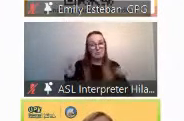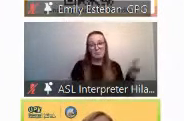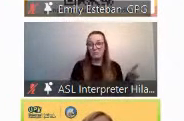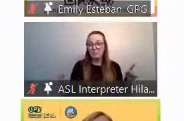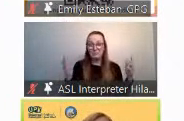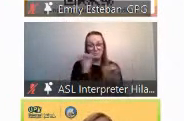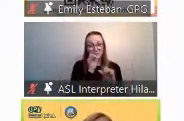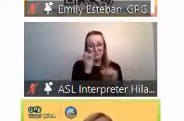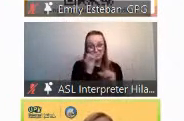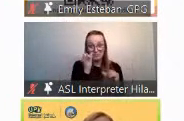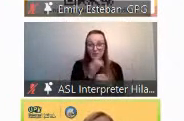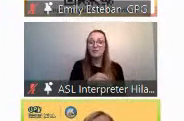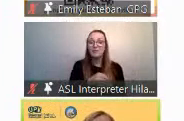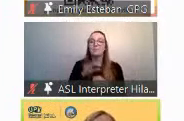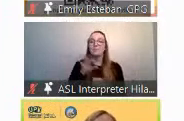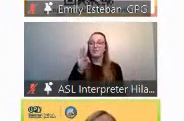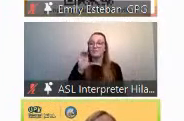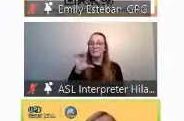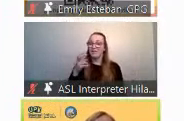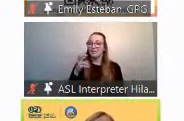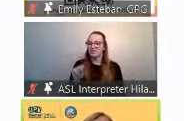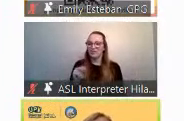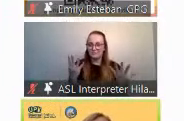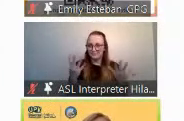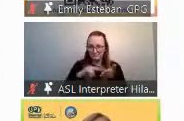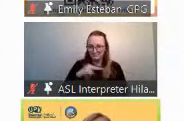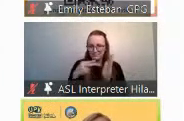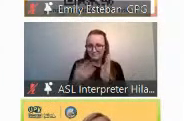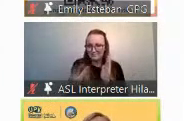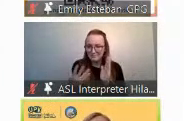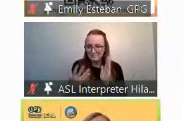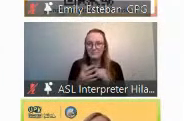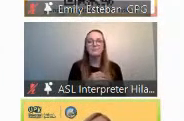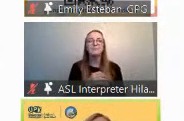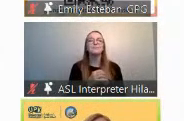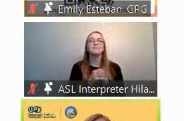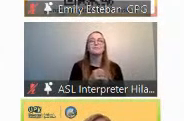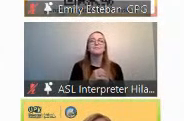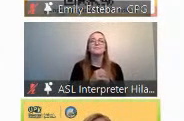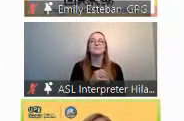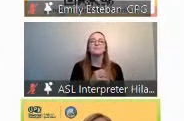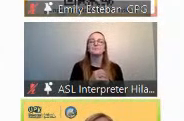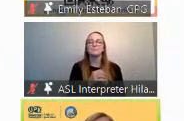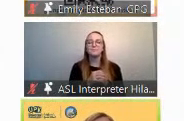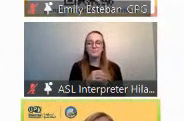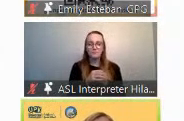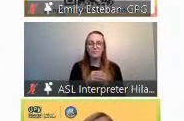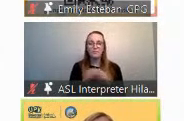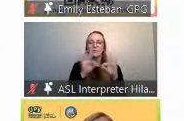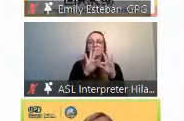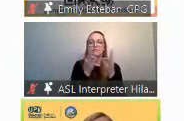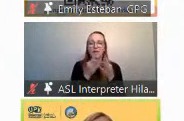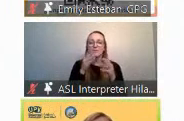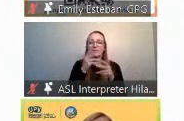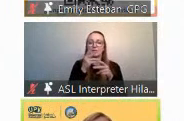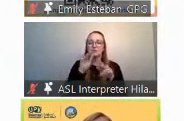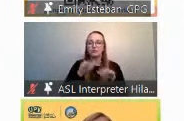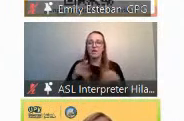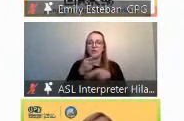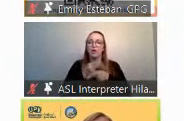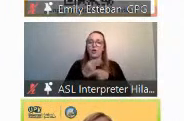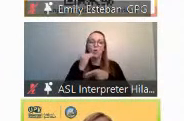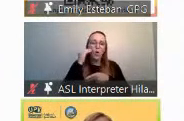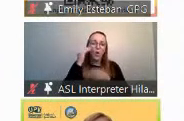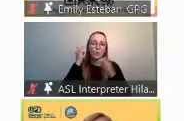So what is a FECHN, or Family Childcare Home Education Network? This is an entity that's organized under law that